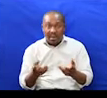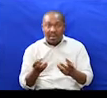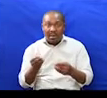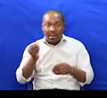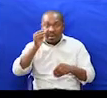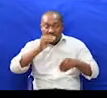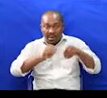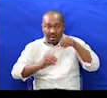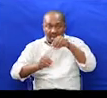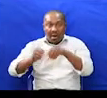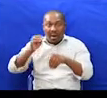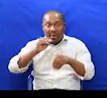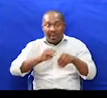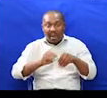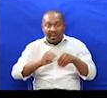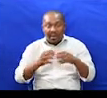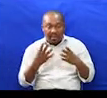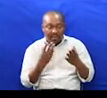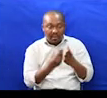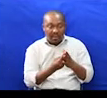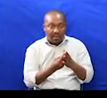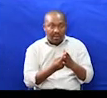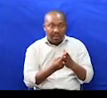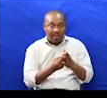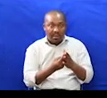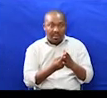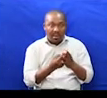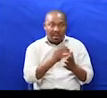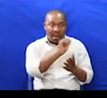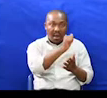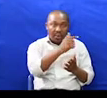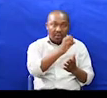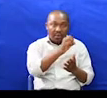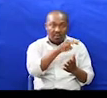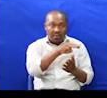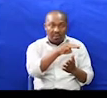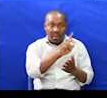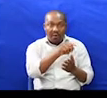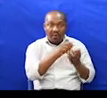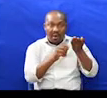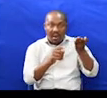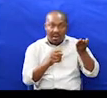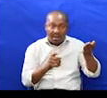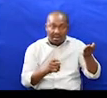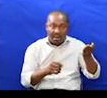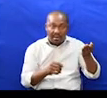combined with the atom of